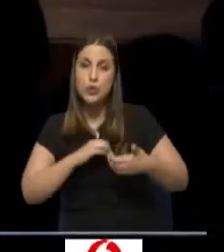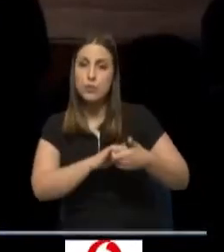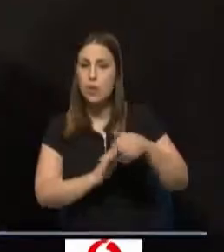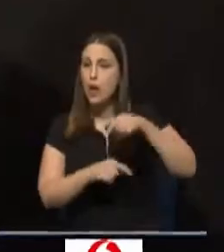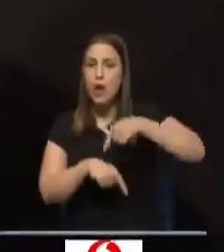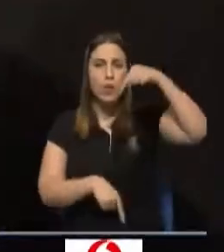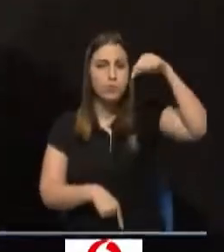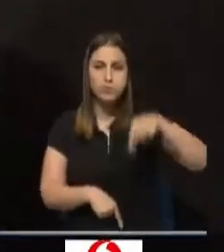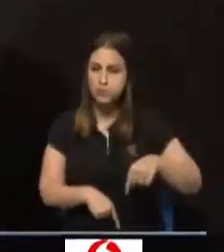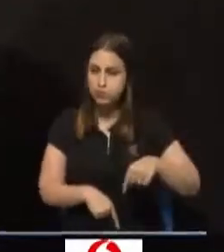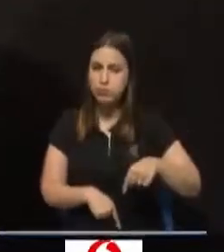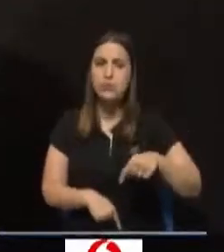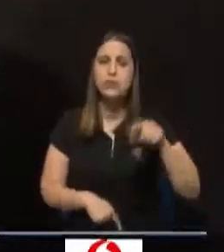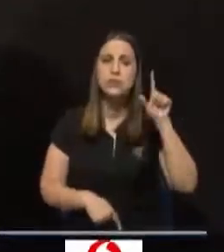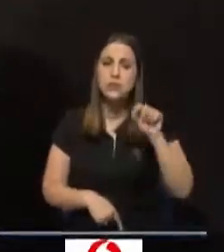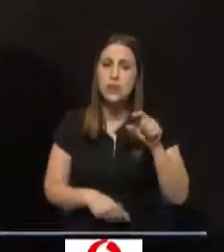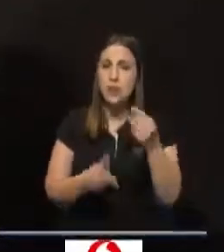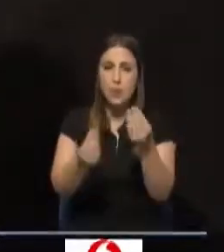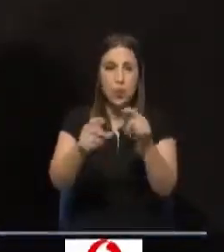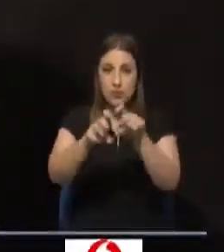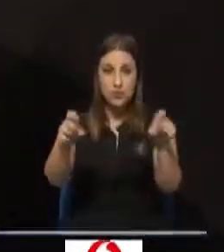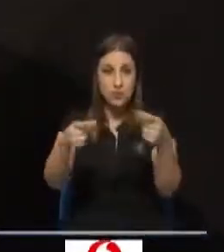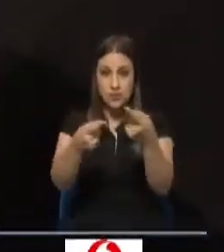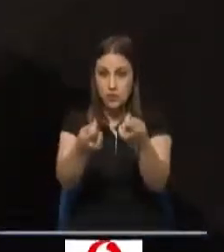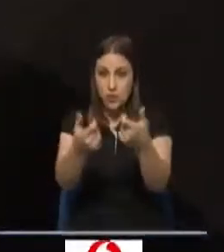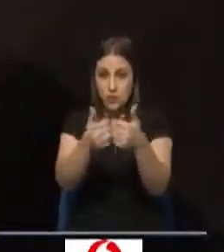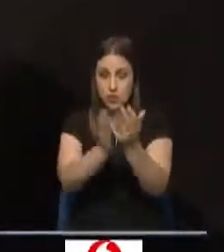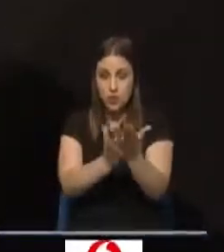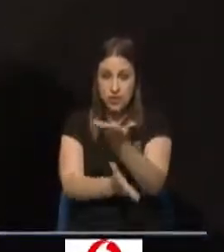they gave right from the very